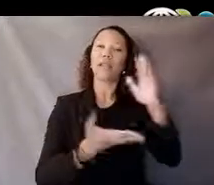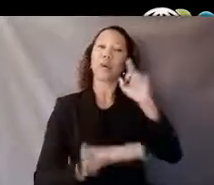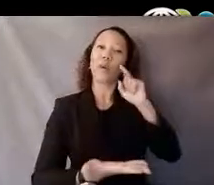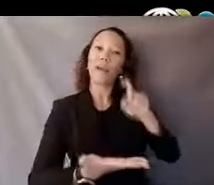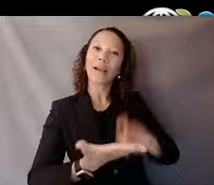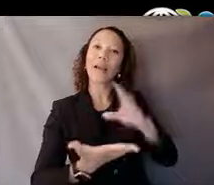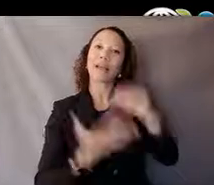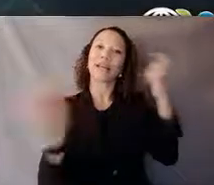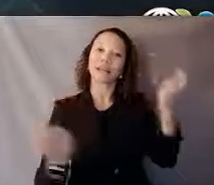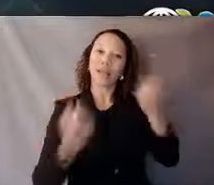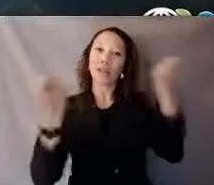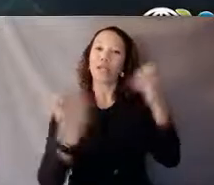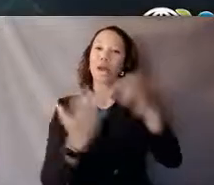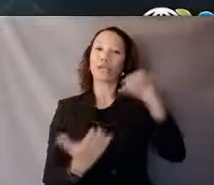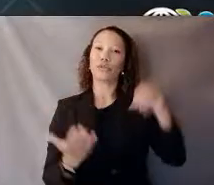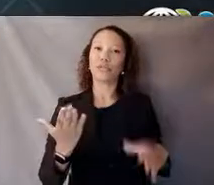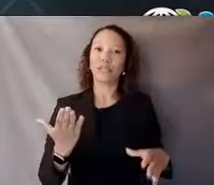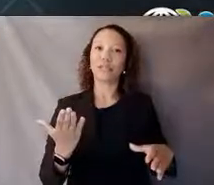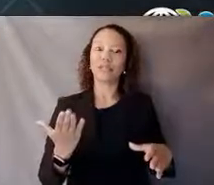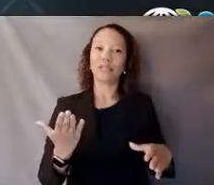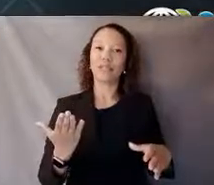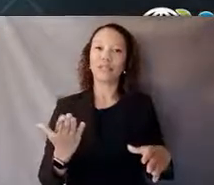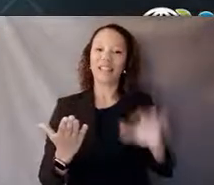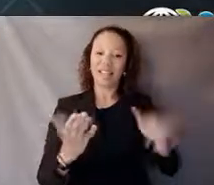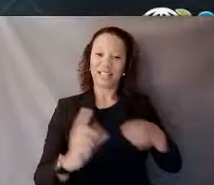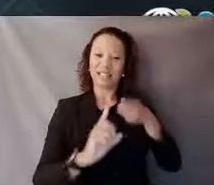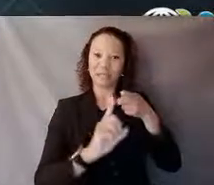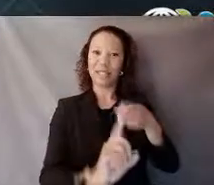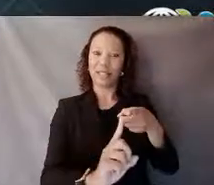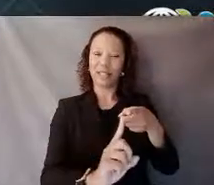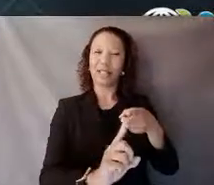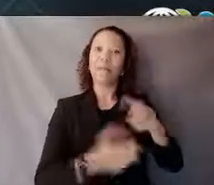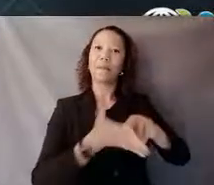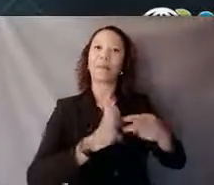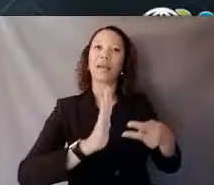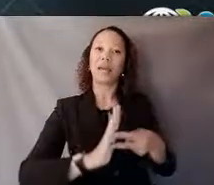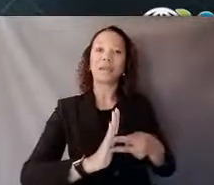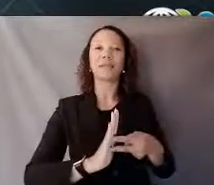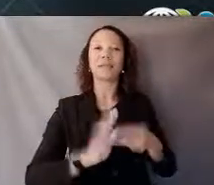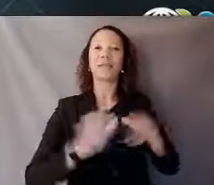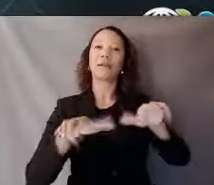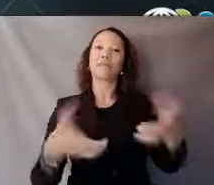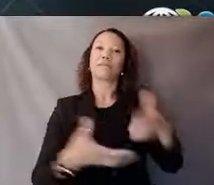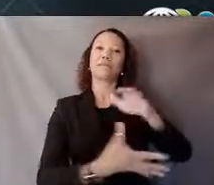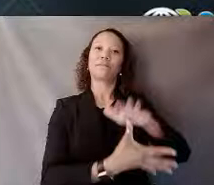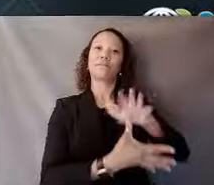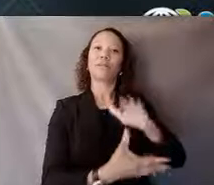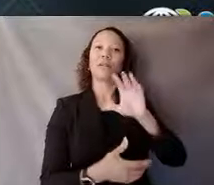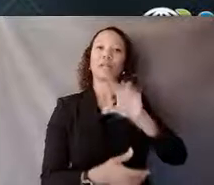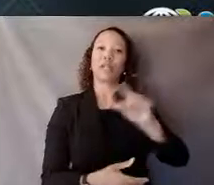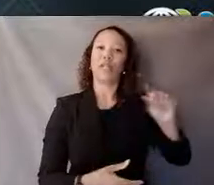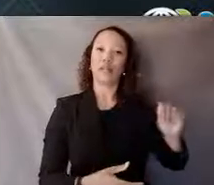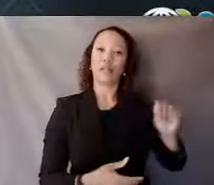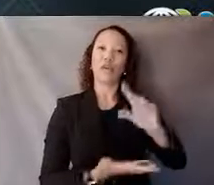and celebrating students. And this specifically is referring to the class of 2020 graduates, as well